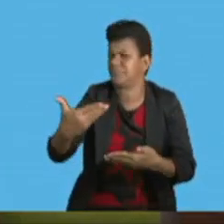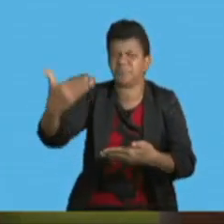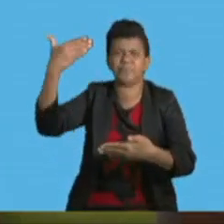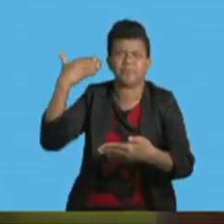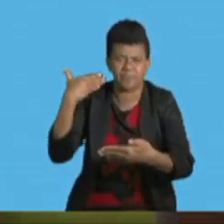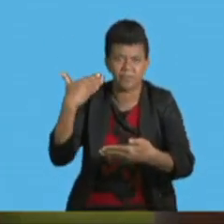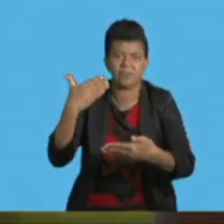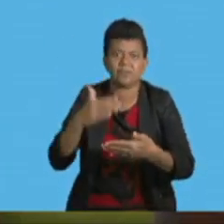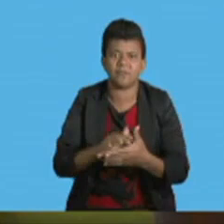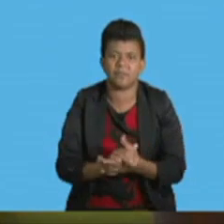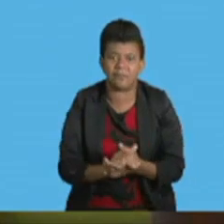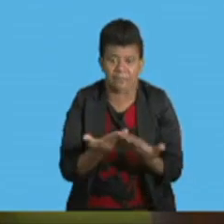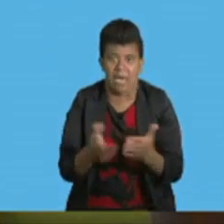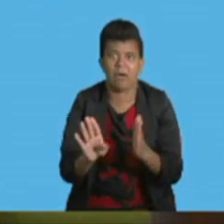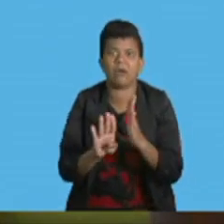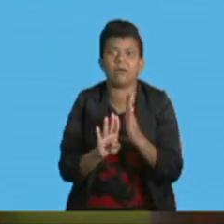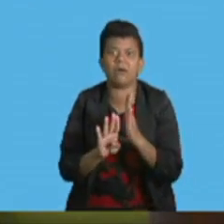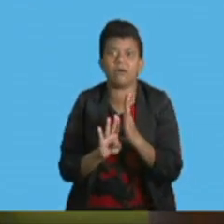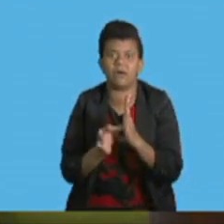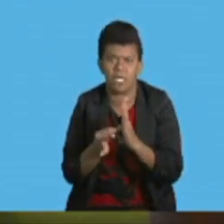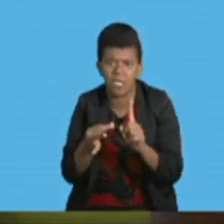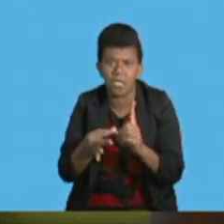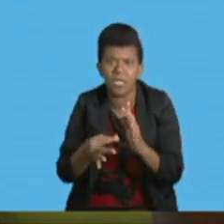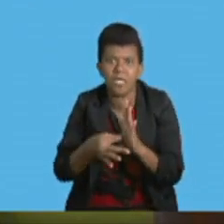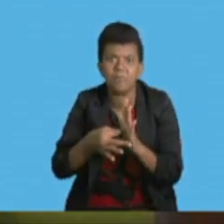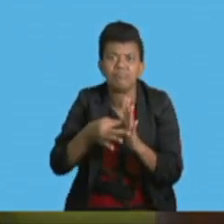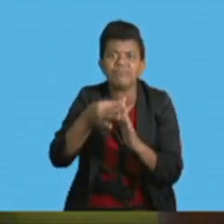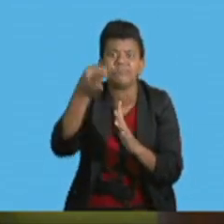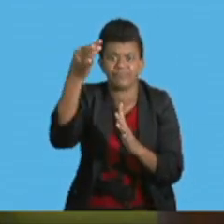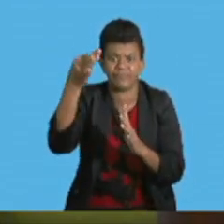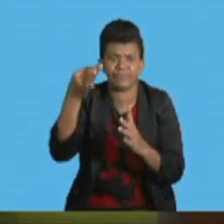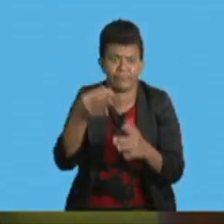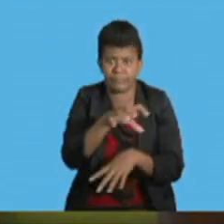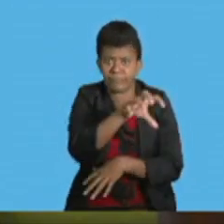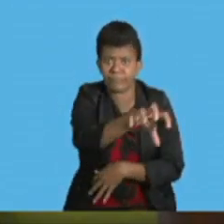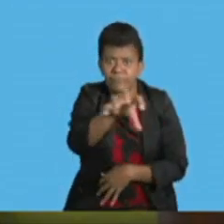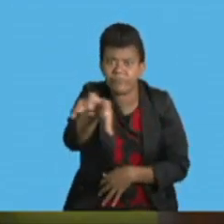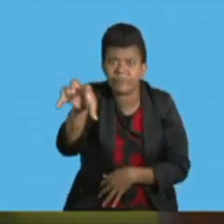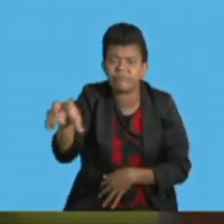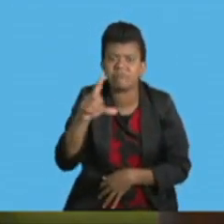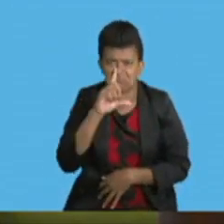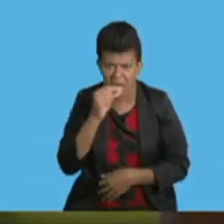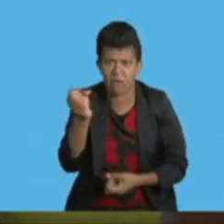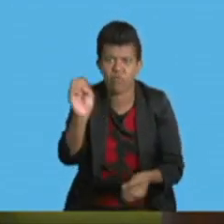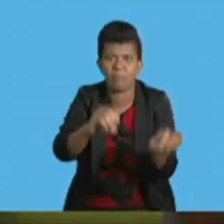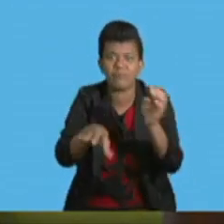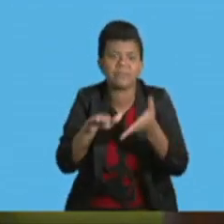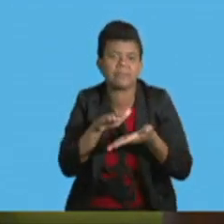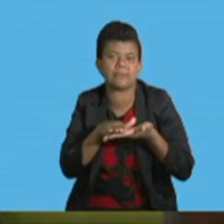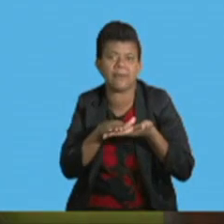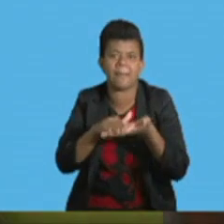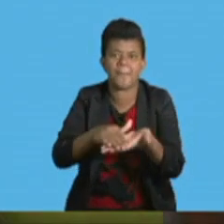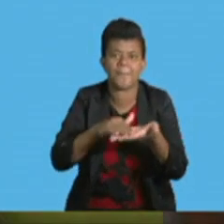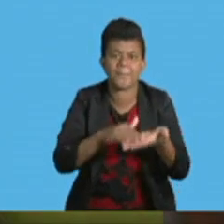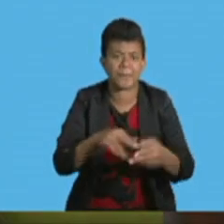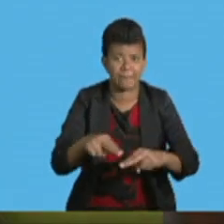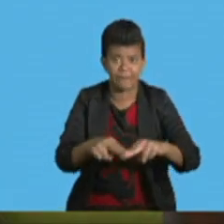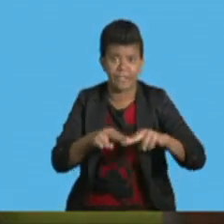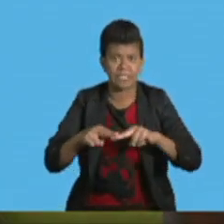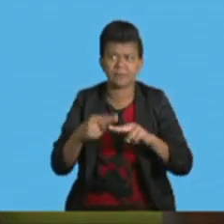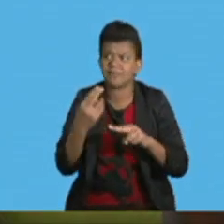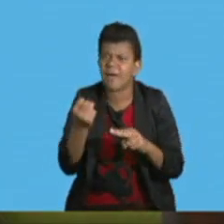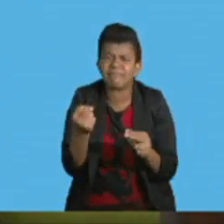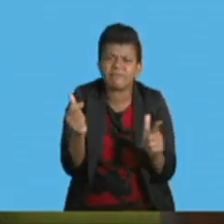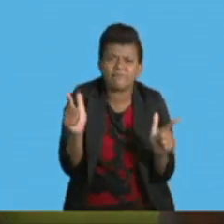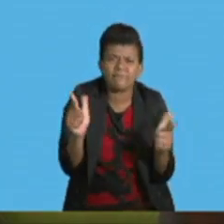the development of these new renewable energy sources has also contributed to Fiji having the lowest electricity